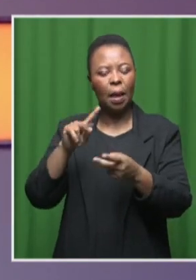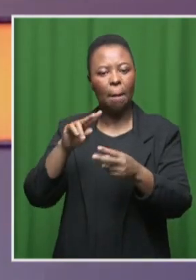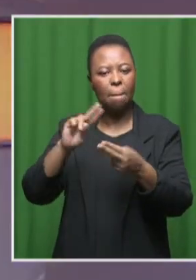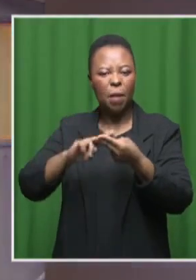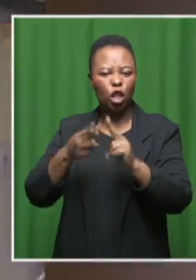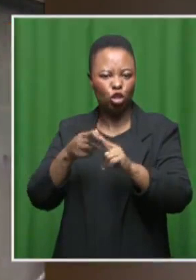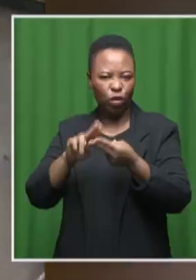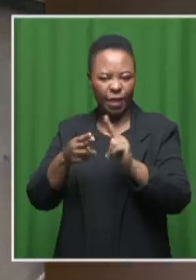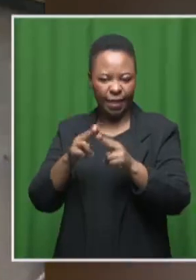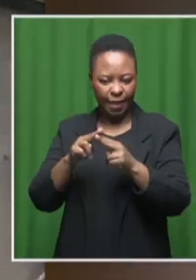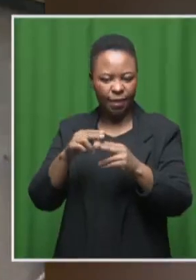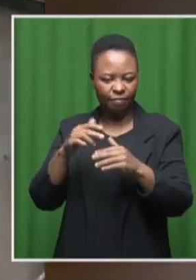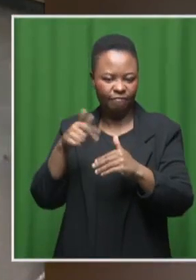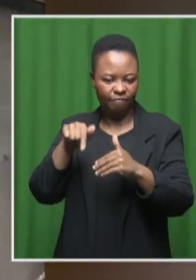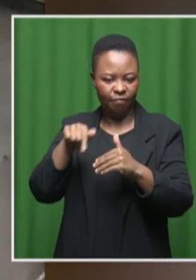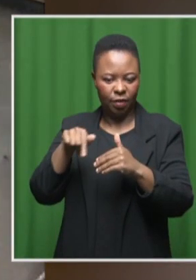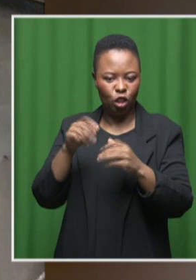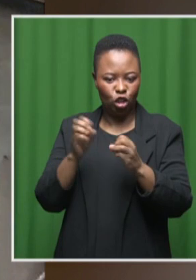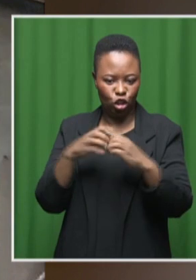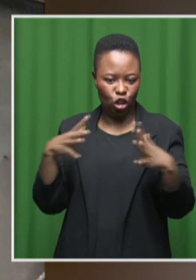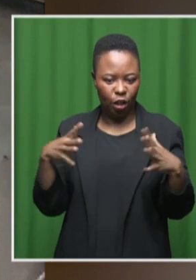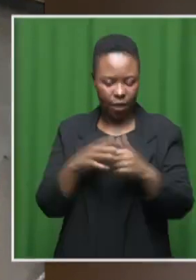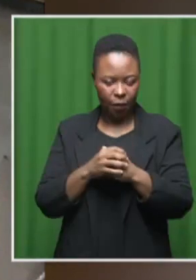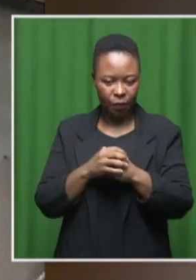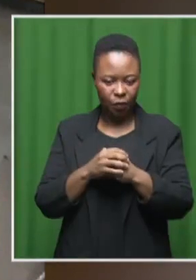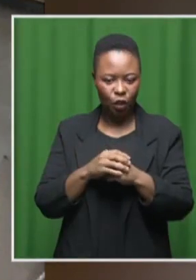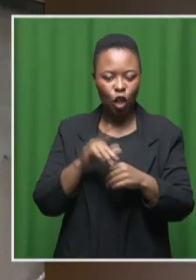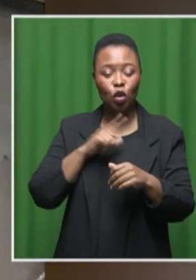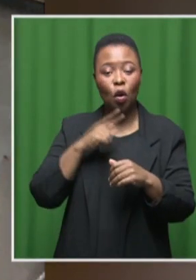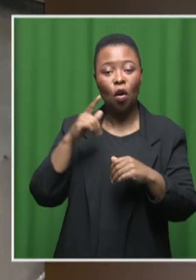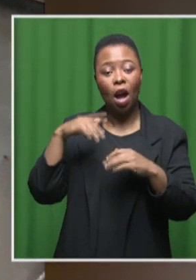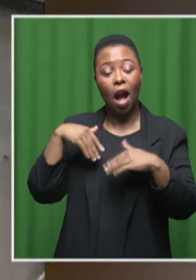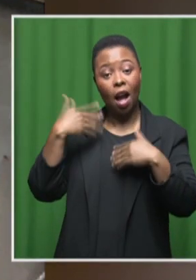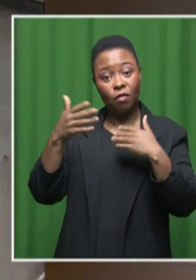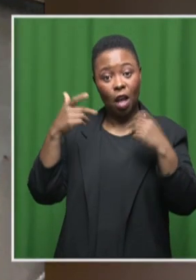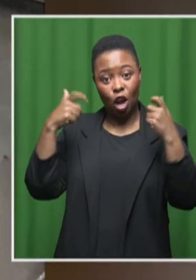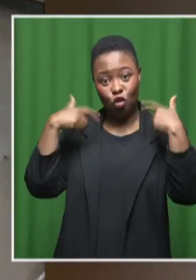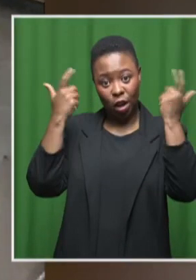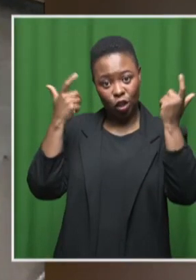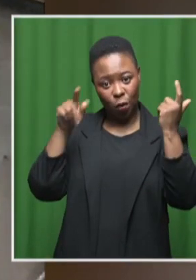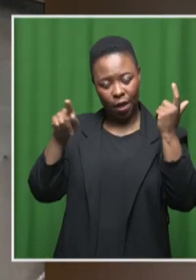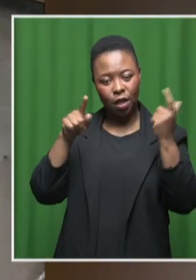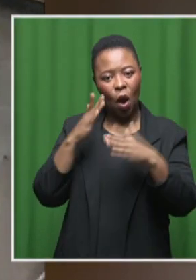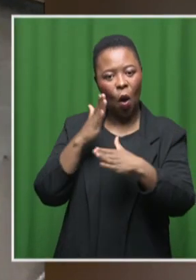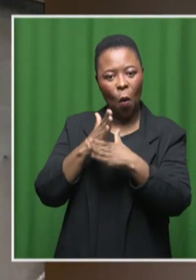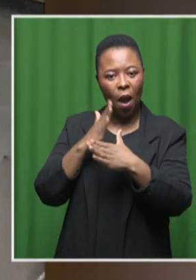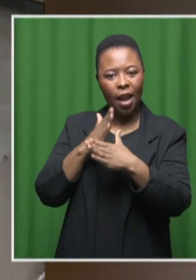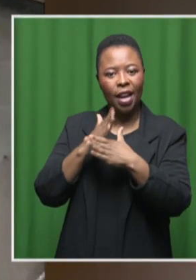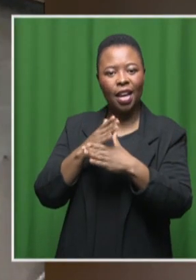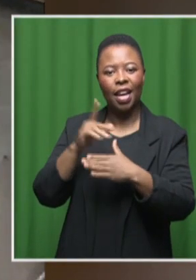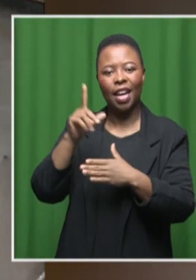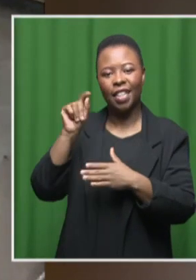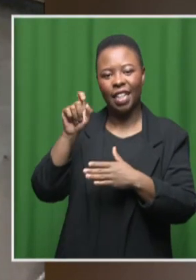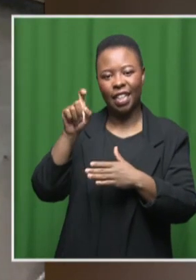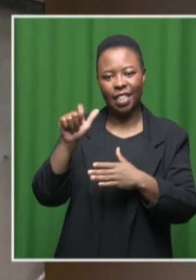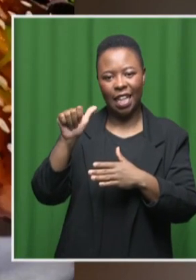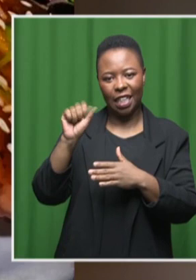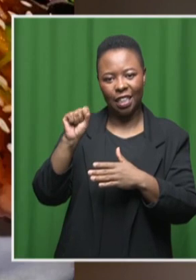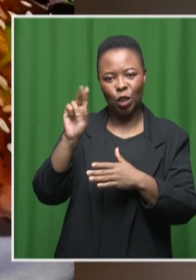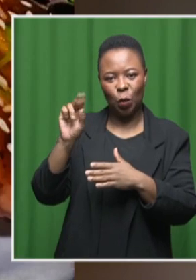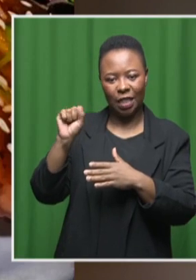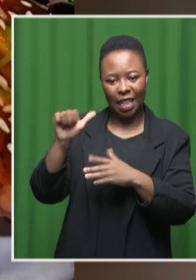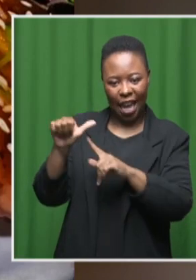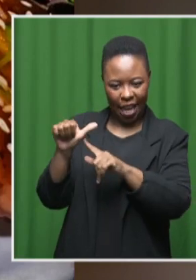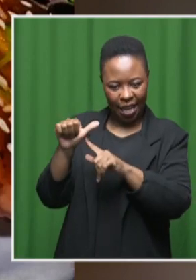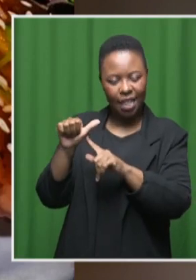the International Hotel School, and just after graduating, she had the opportunity to work in Texas, in the United States, as an intern for a